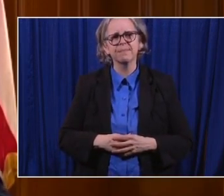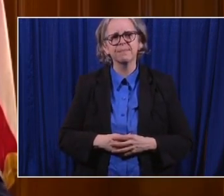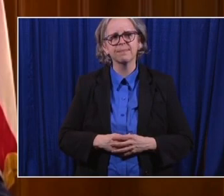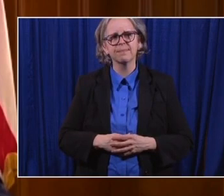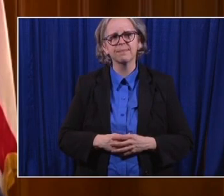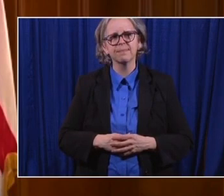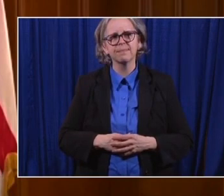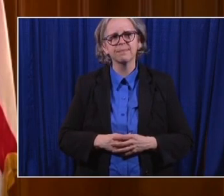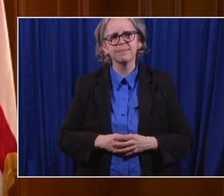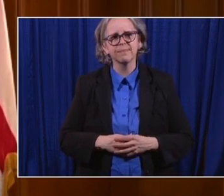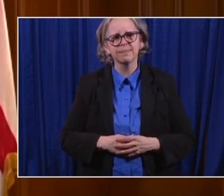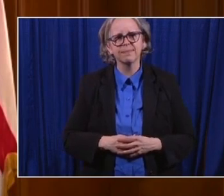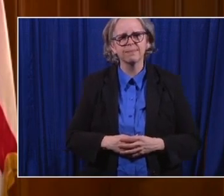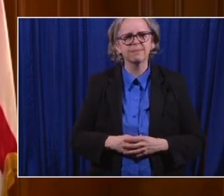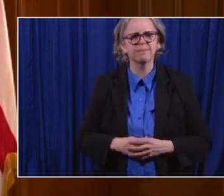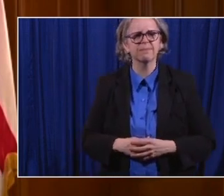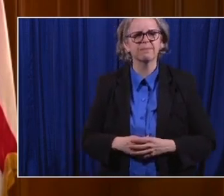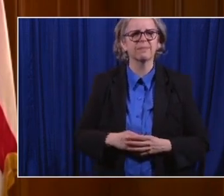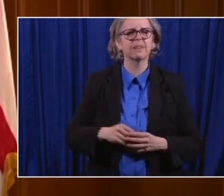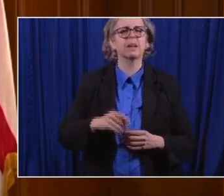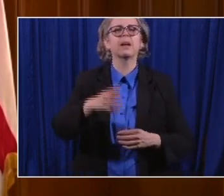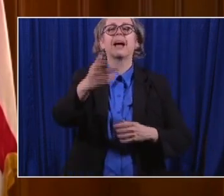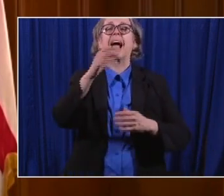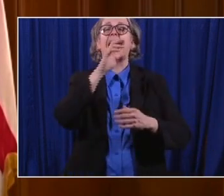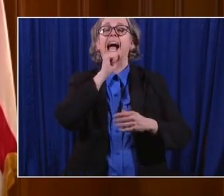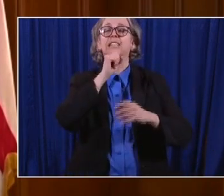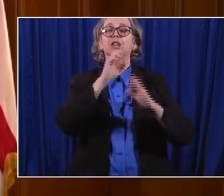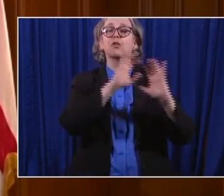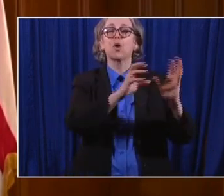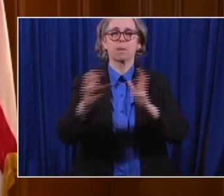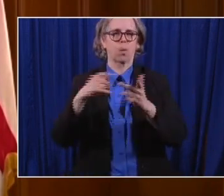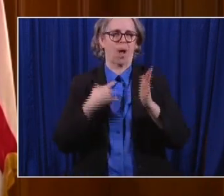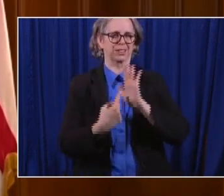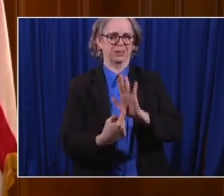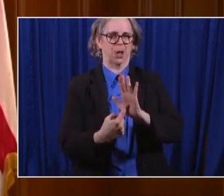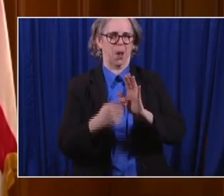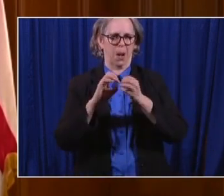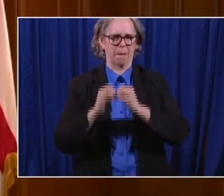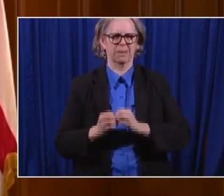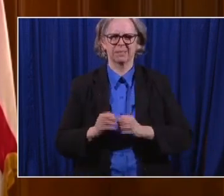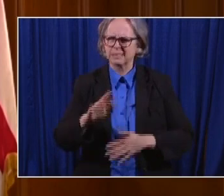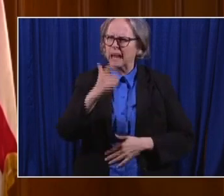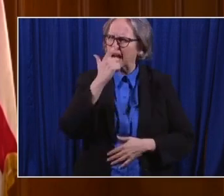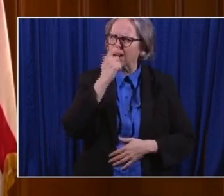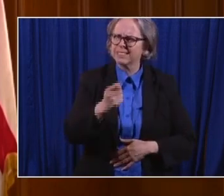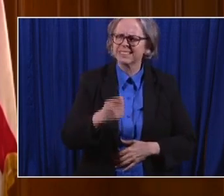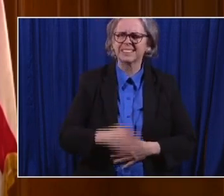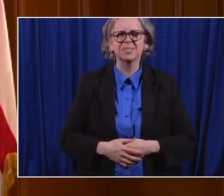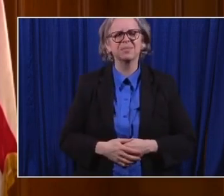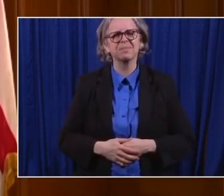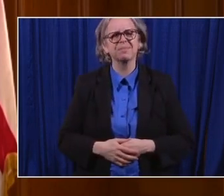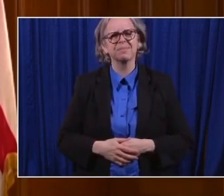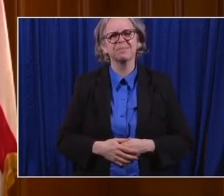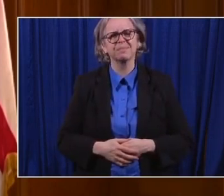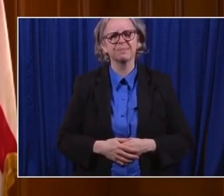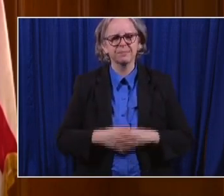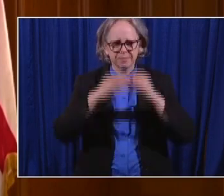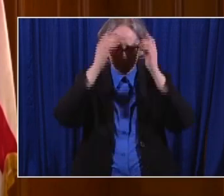age groups, and I think the age groups are quite interesting because our